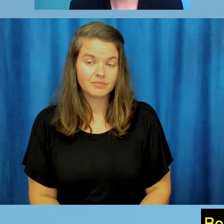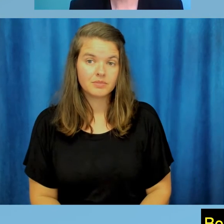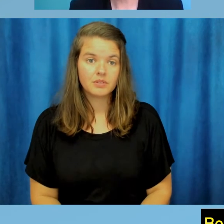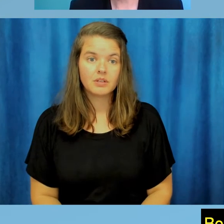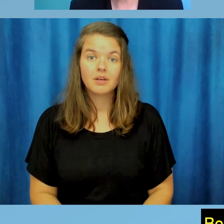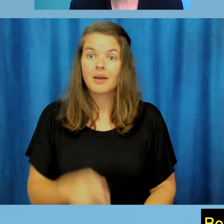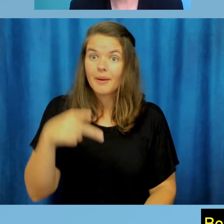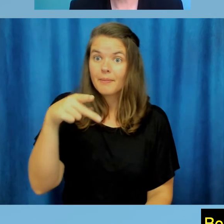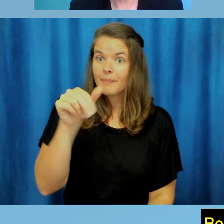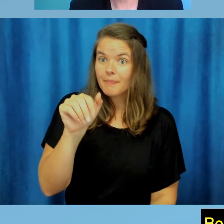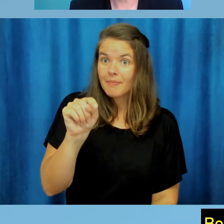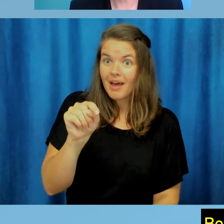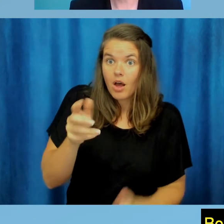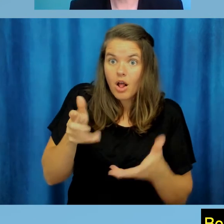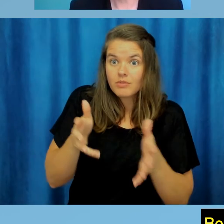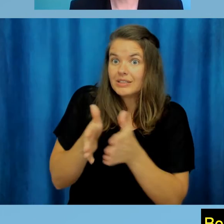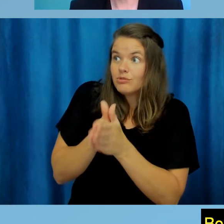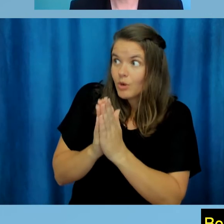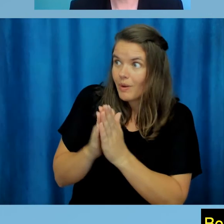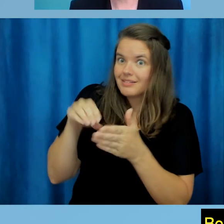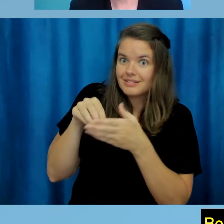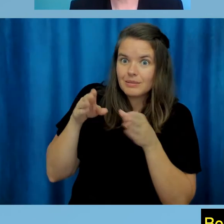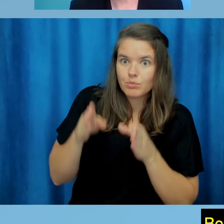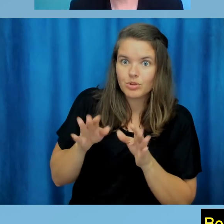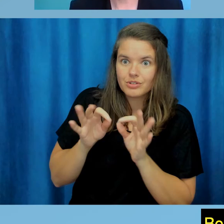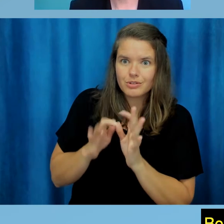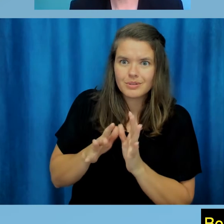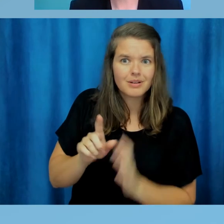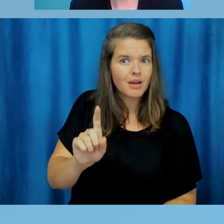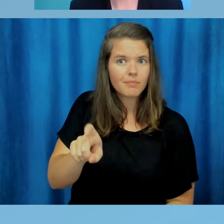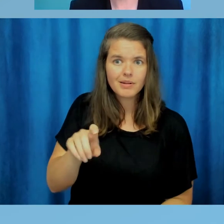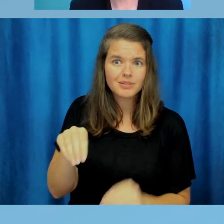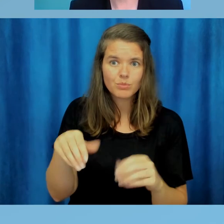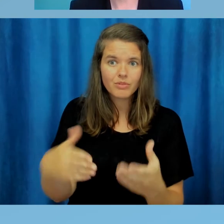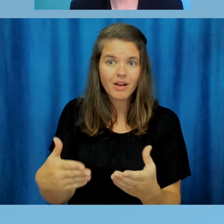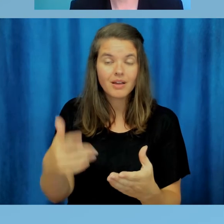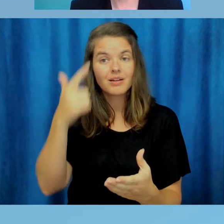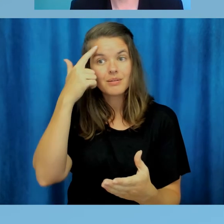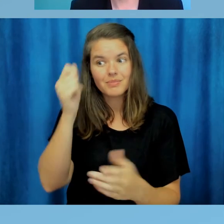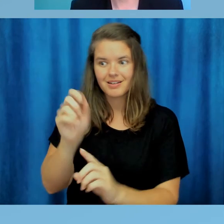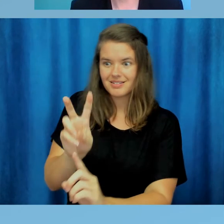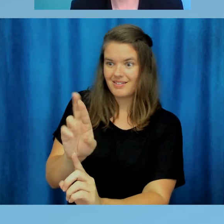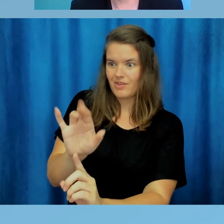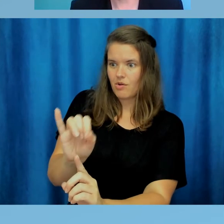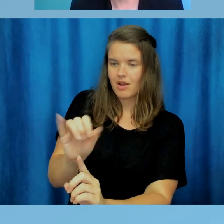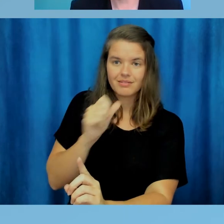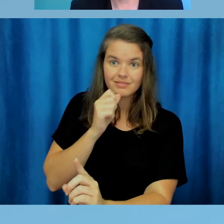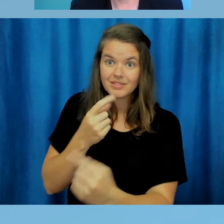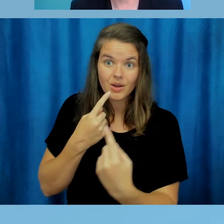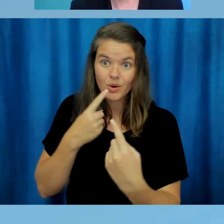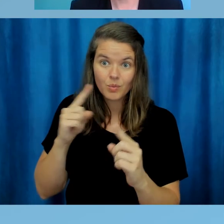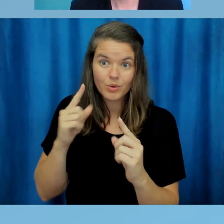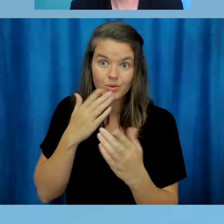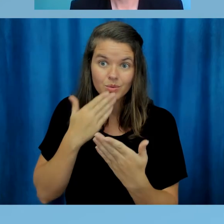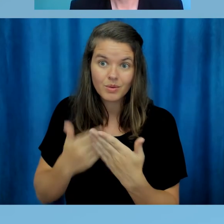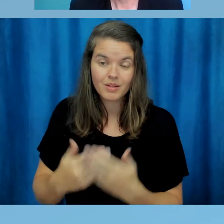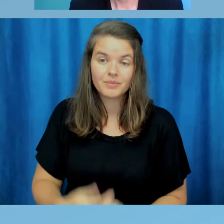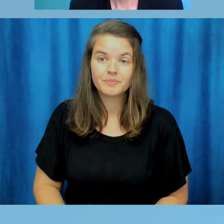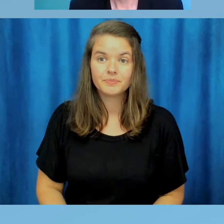Because Pat has requested an in-person interpreter, it must be provided, especially because the VRI is not working